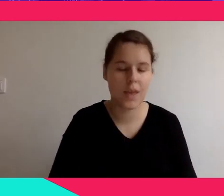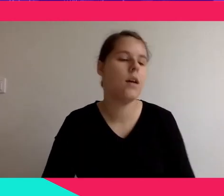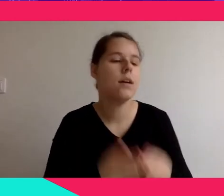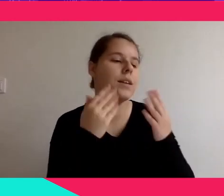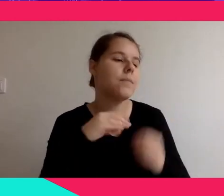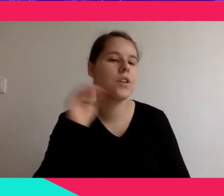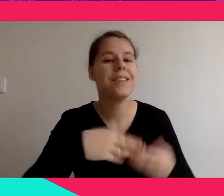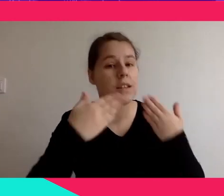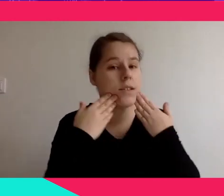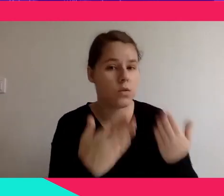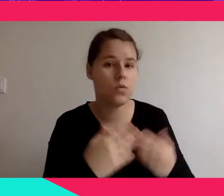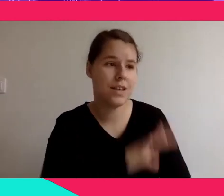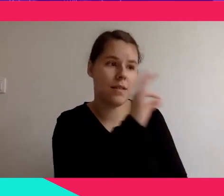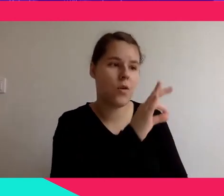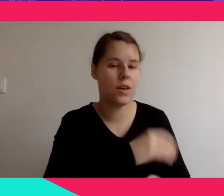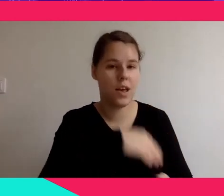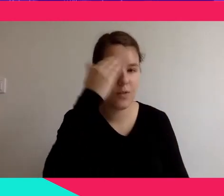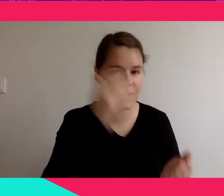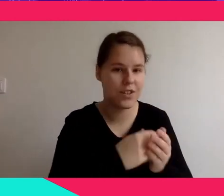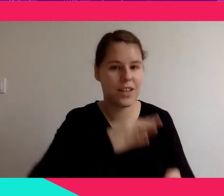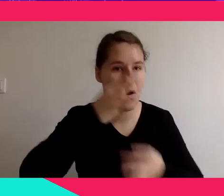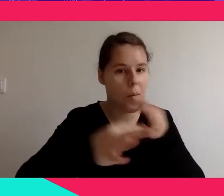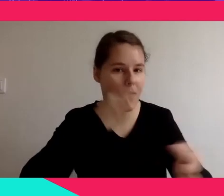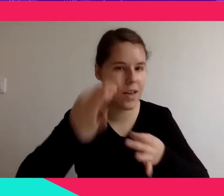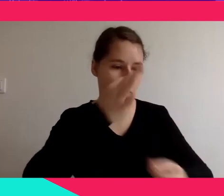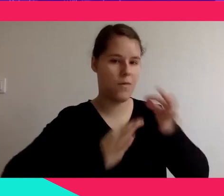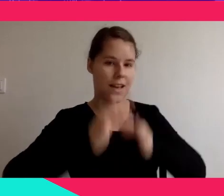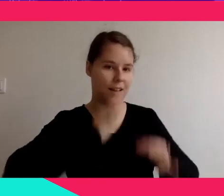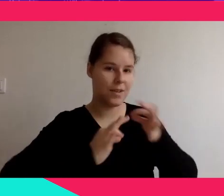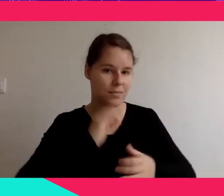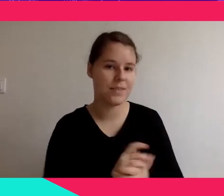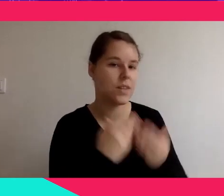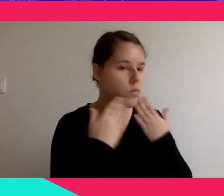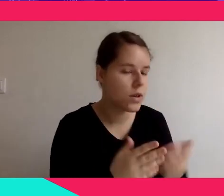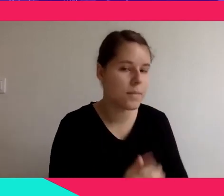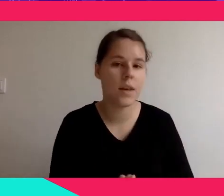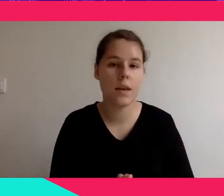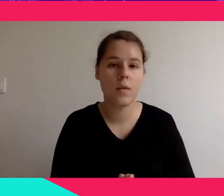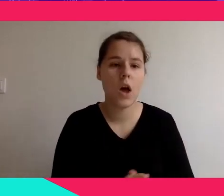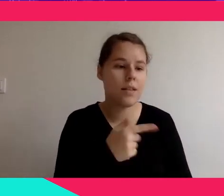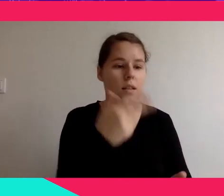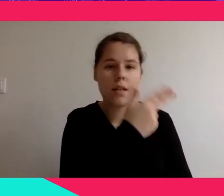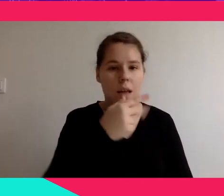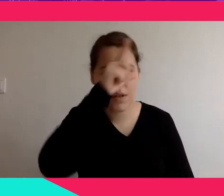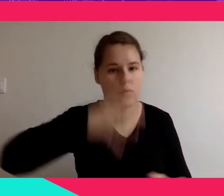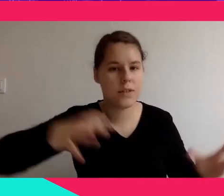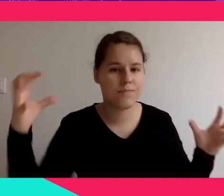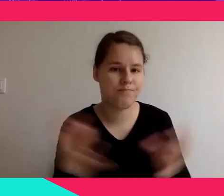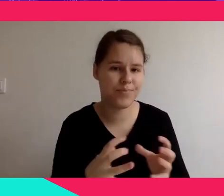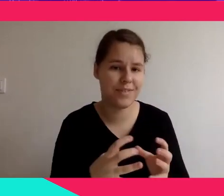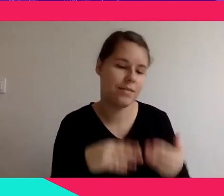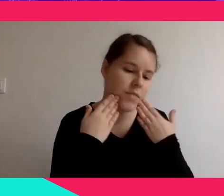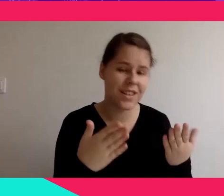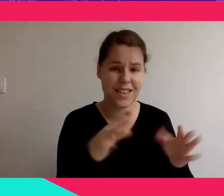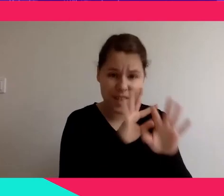together with the art piece, and the way you help it become more accessible and